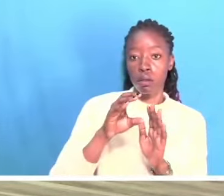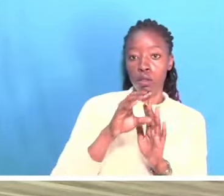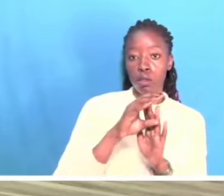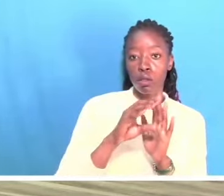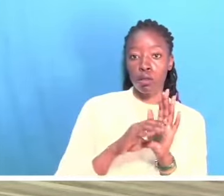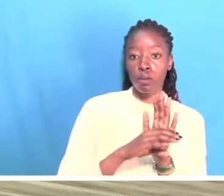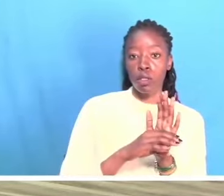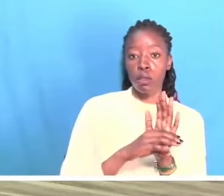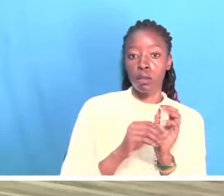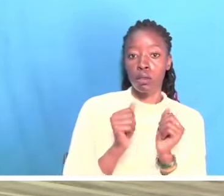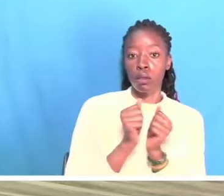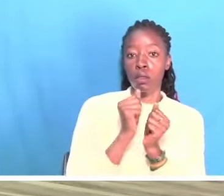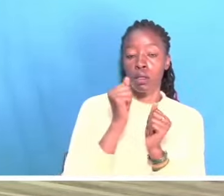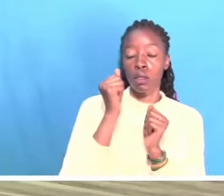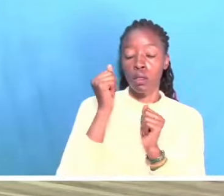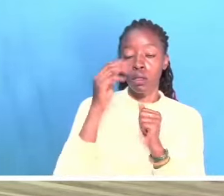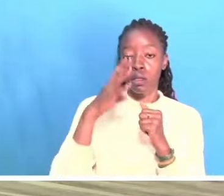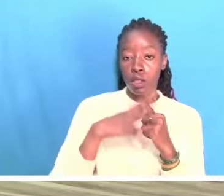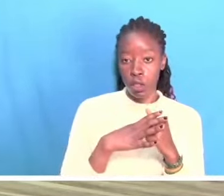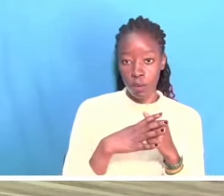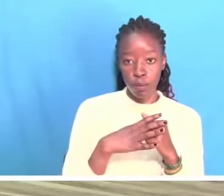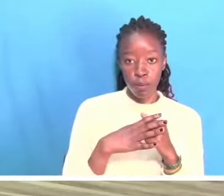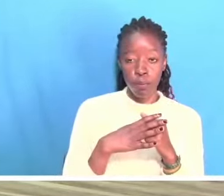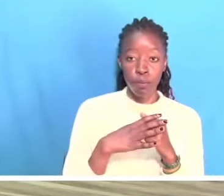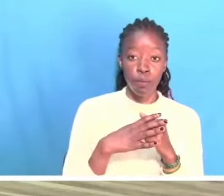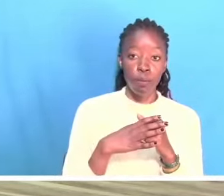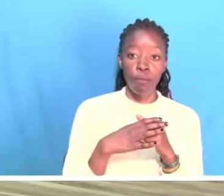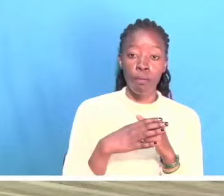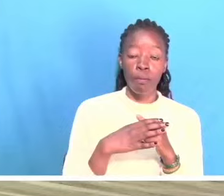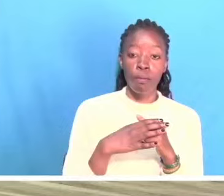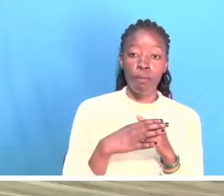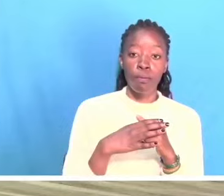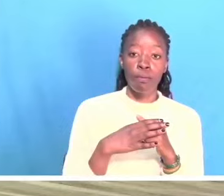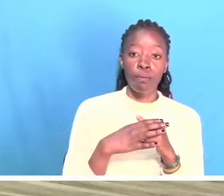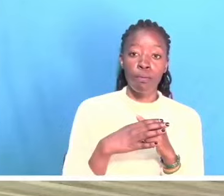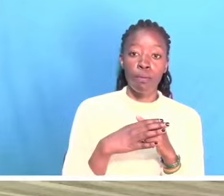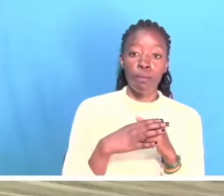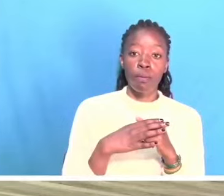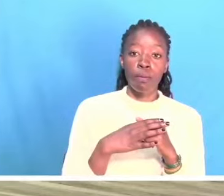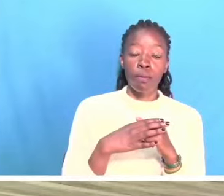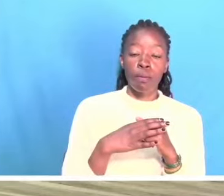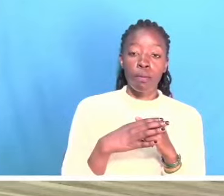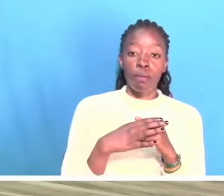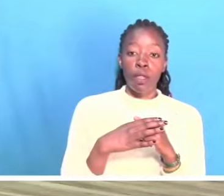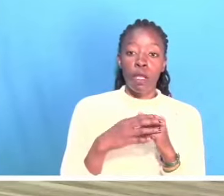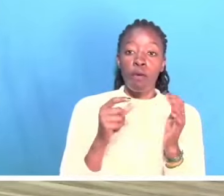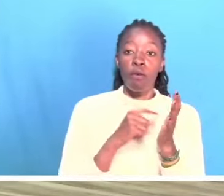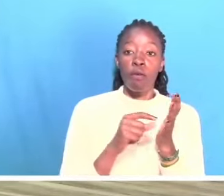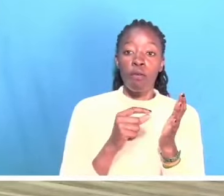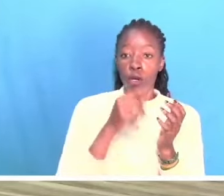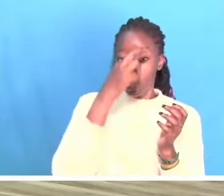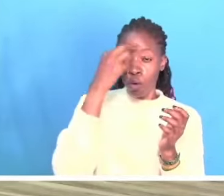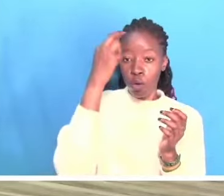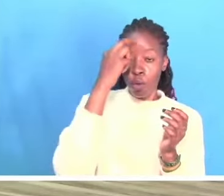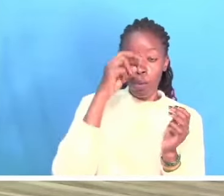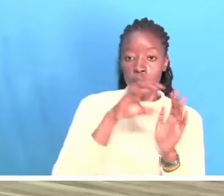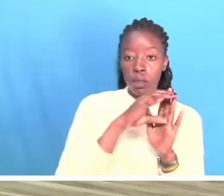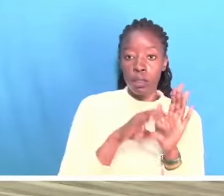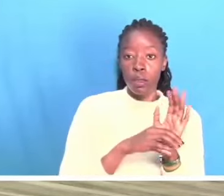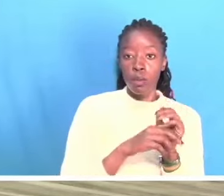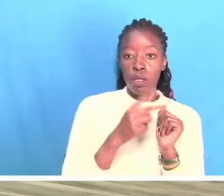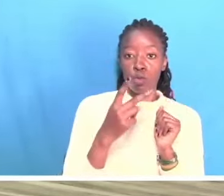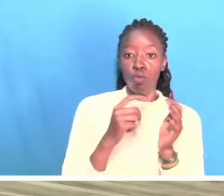3, verse 1 to 3, these gave them a huge advantage over the rest of the world.